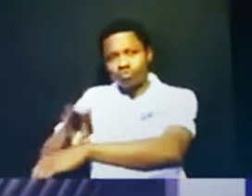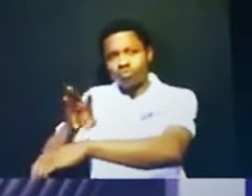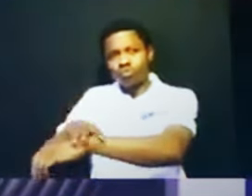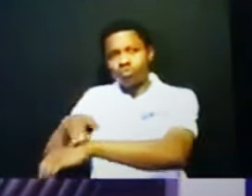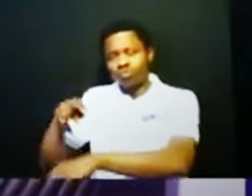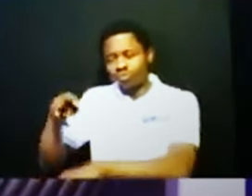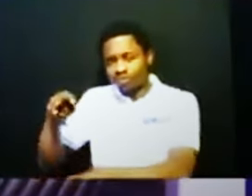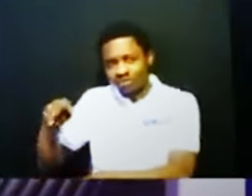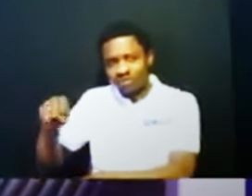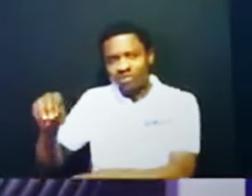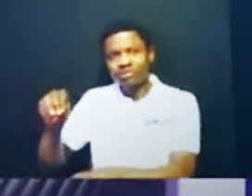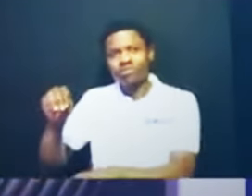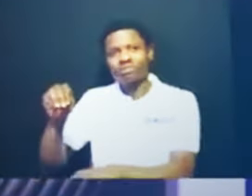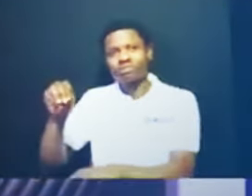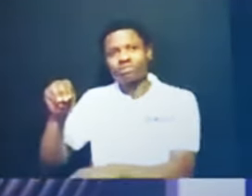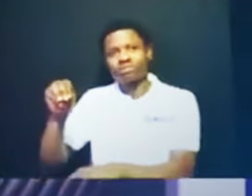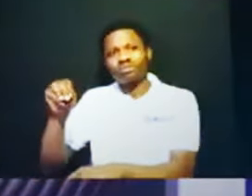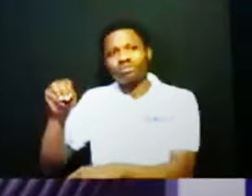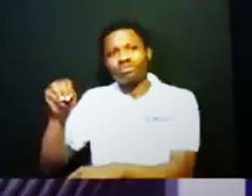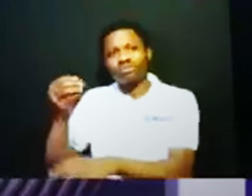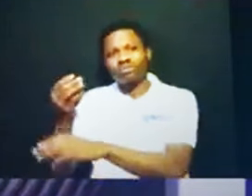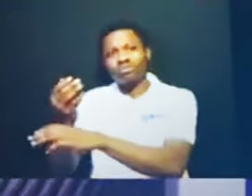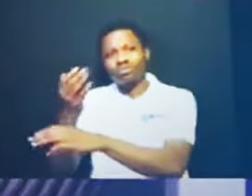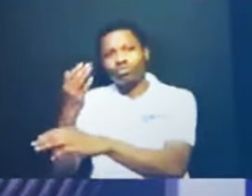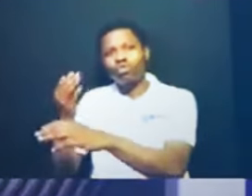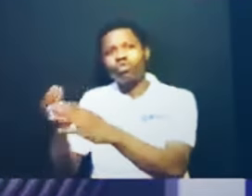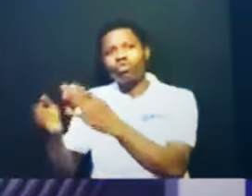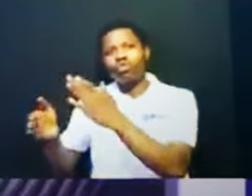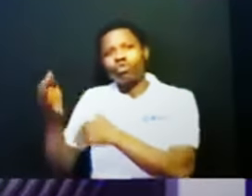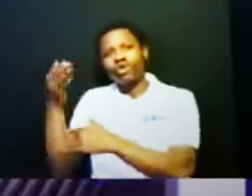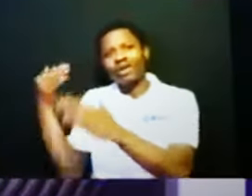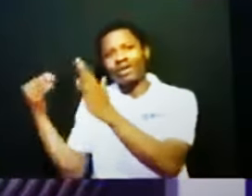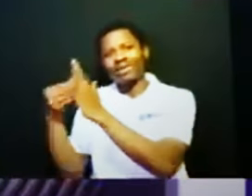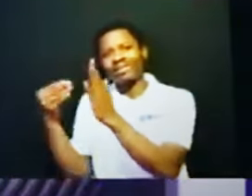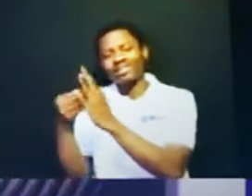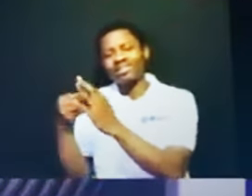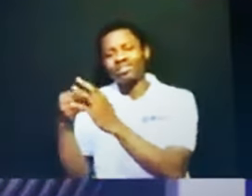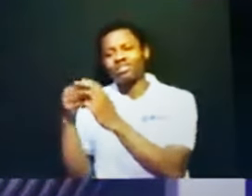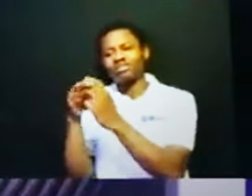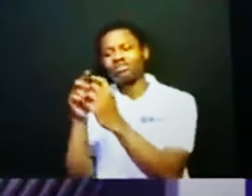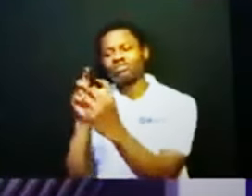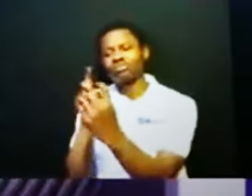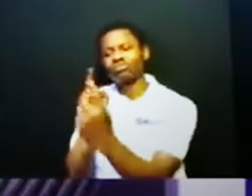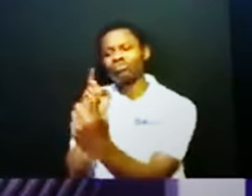So in the church, some people were quarreling about words.